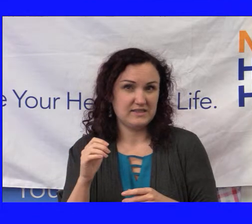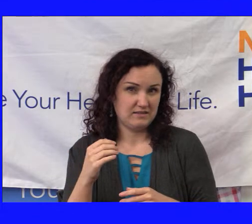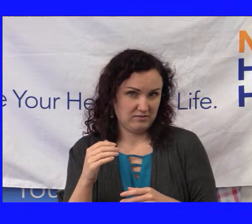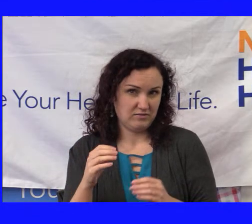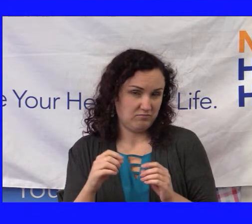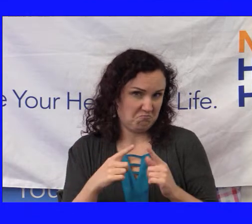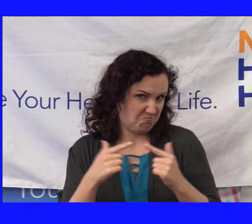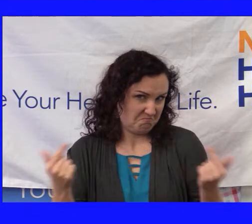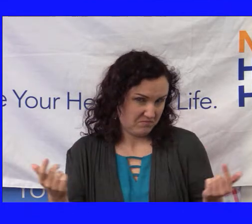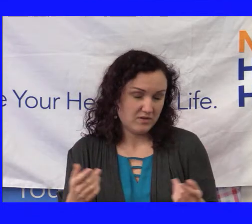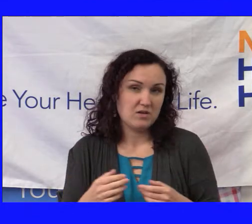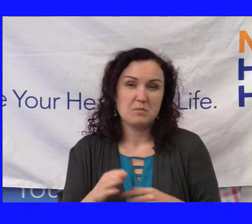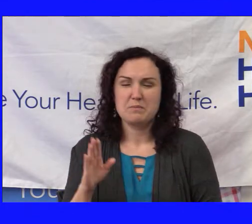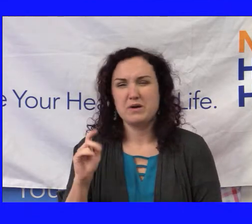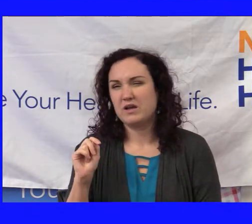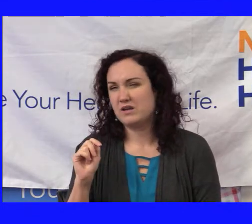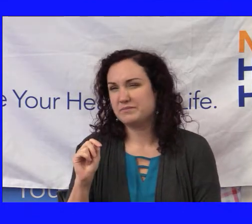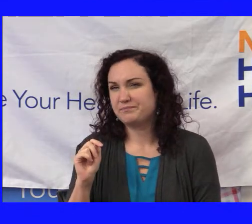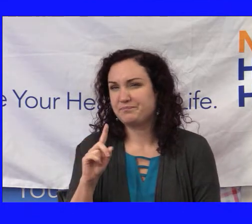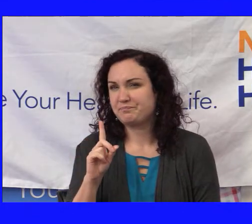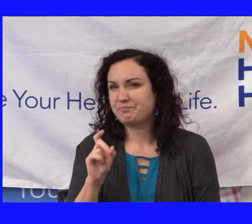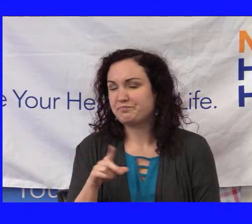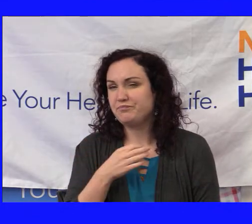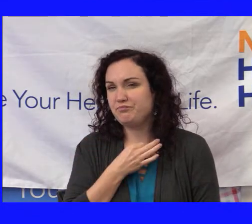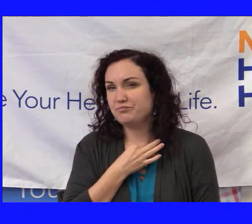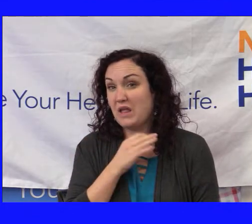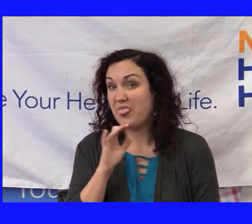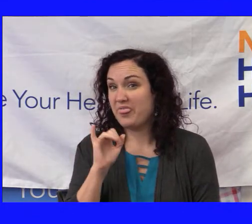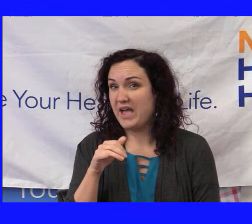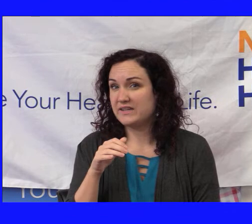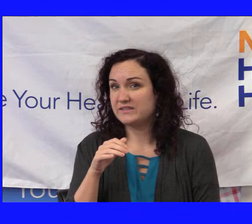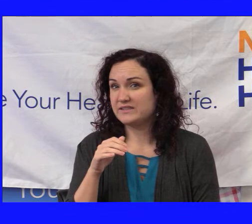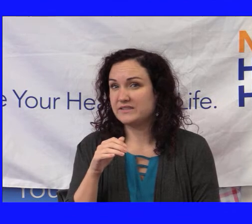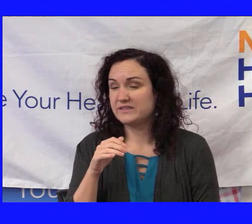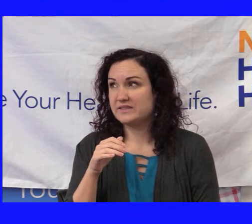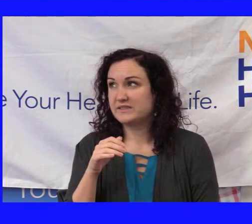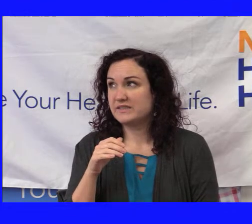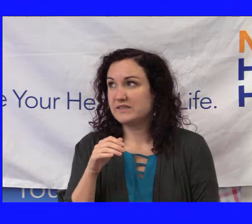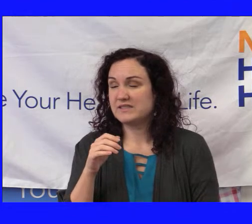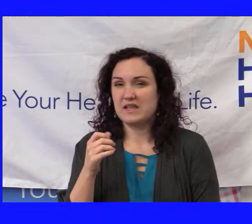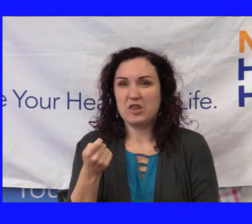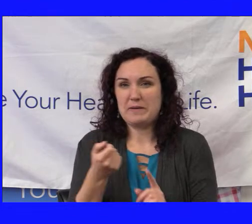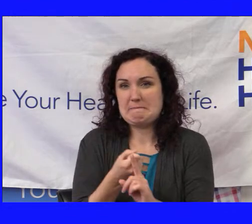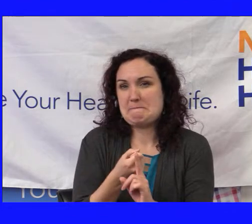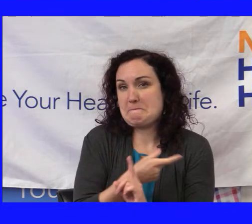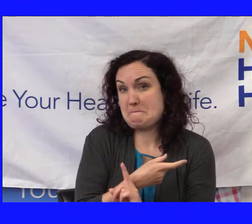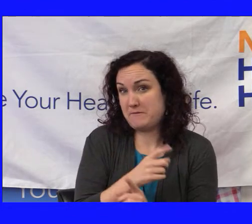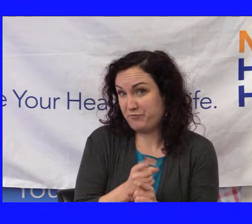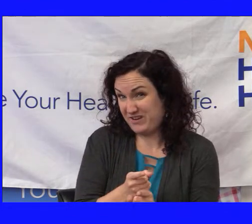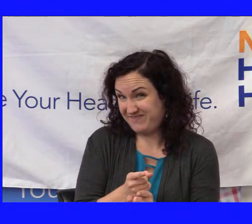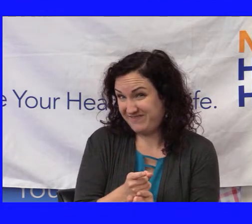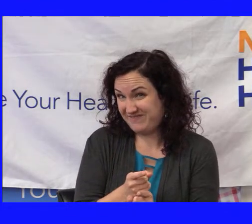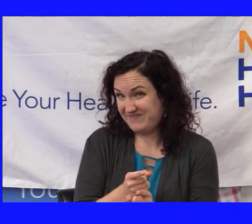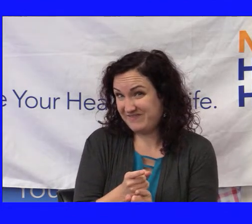But that trend is sort of an anomaly? Would you say that, Matt,